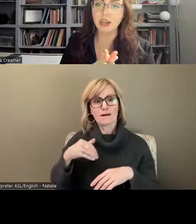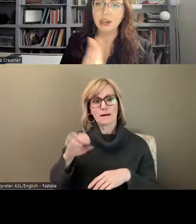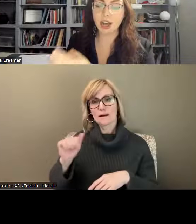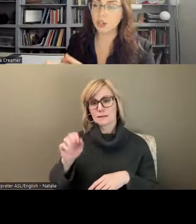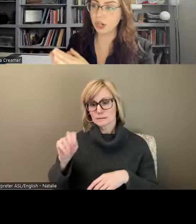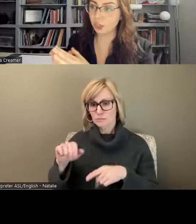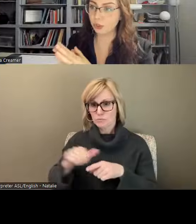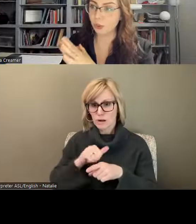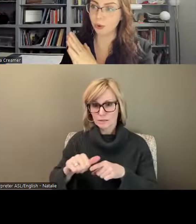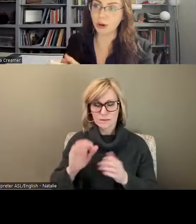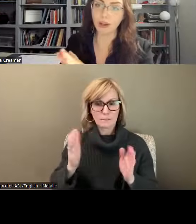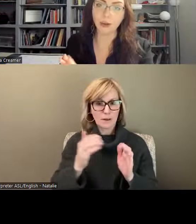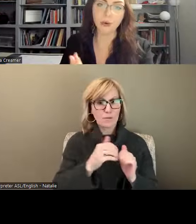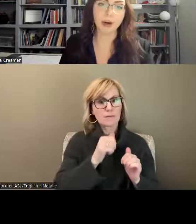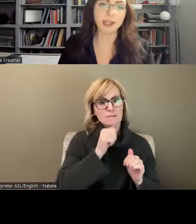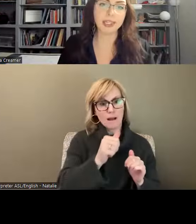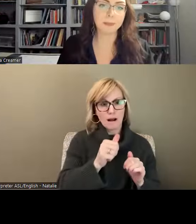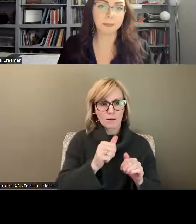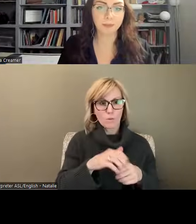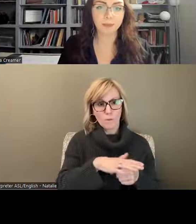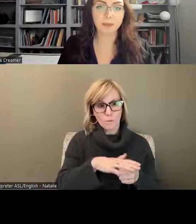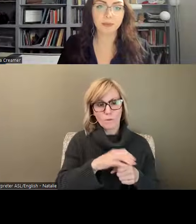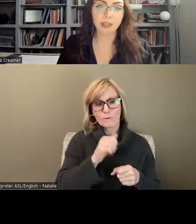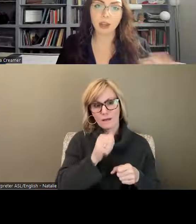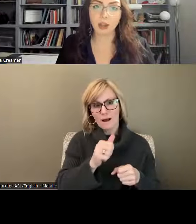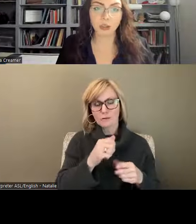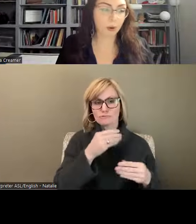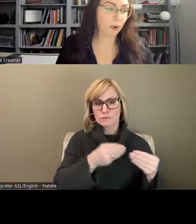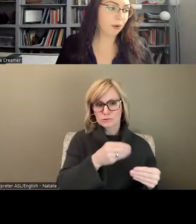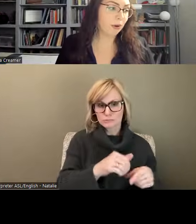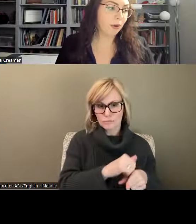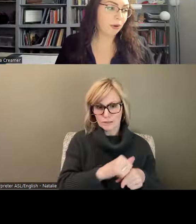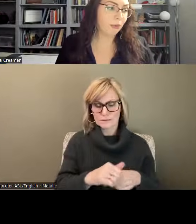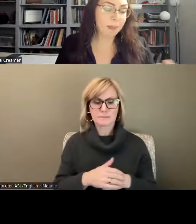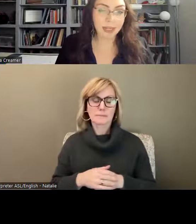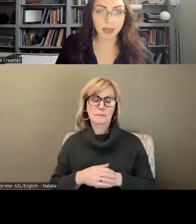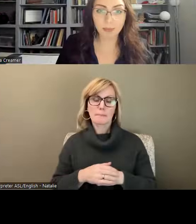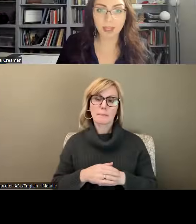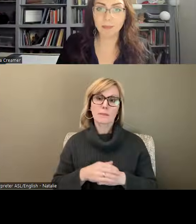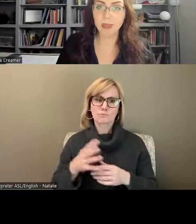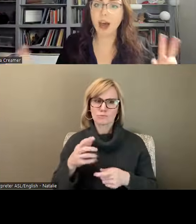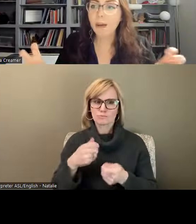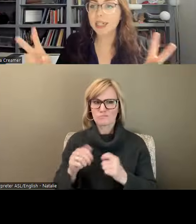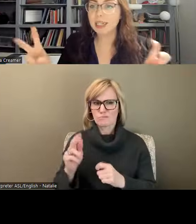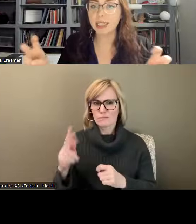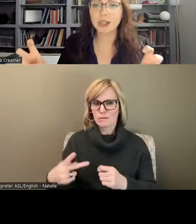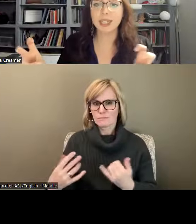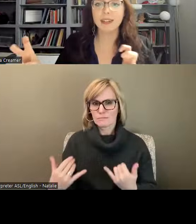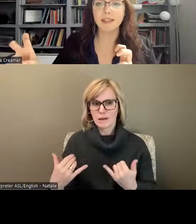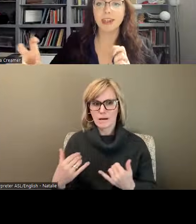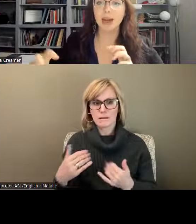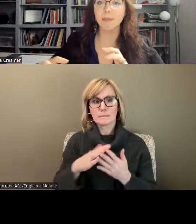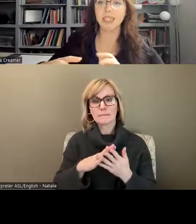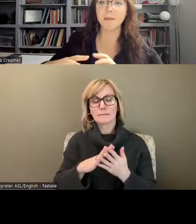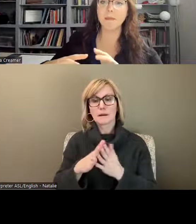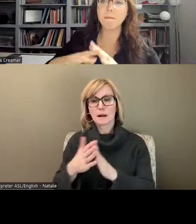versus non-traditional or non-local ones. So wrapping it up then, becoming